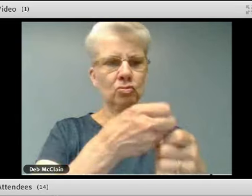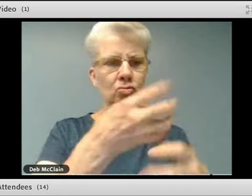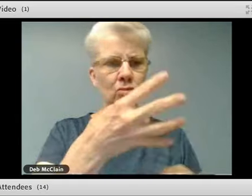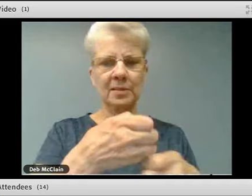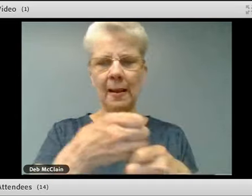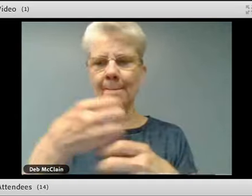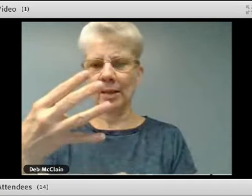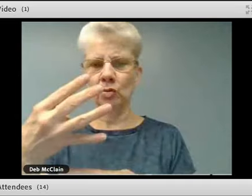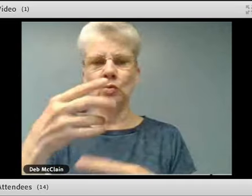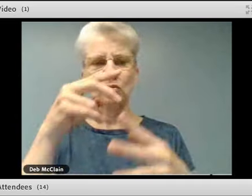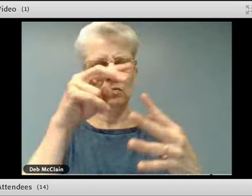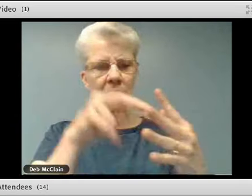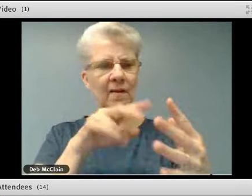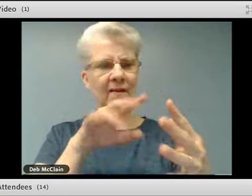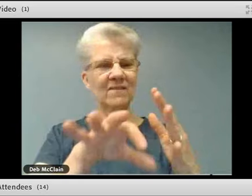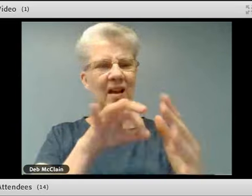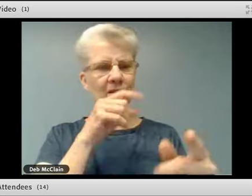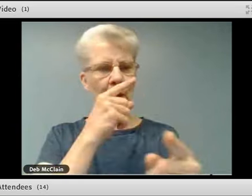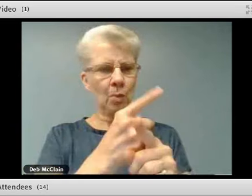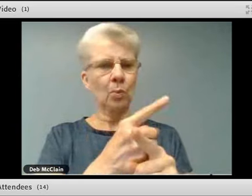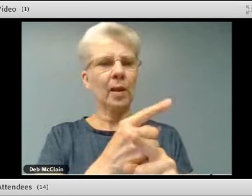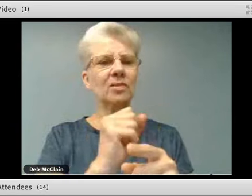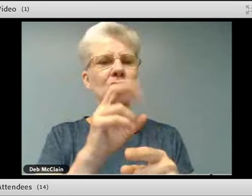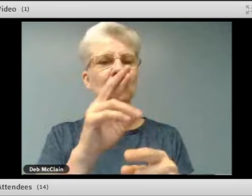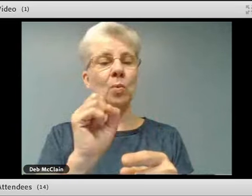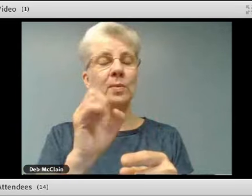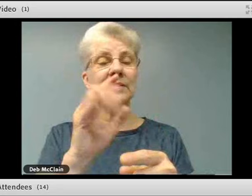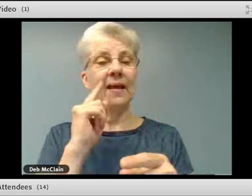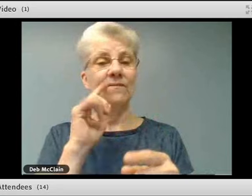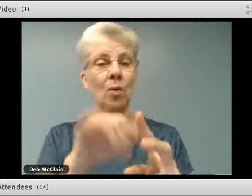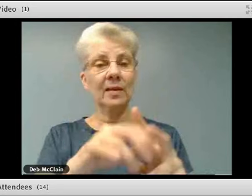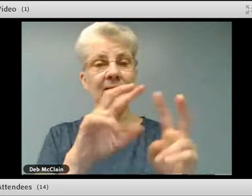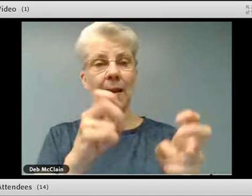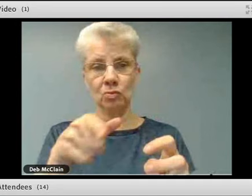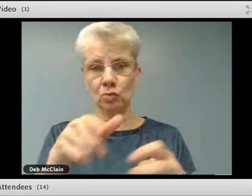sets for those topics.